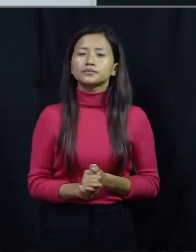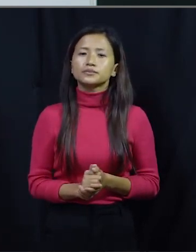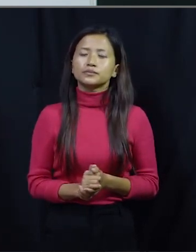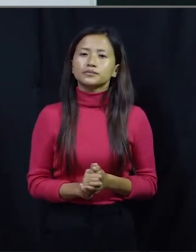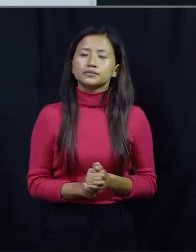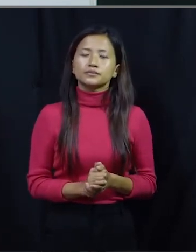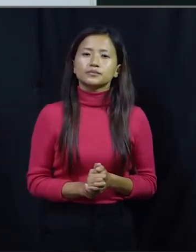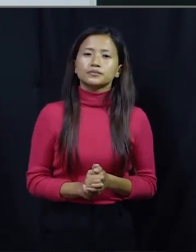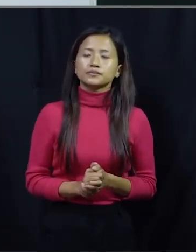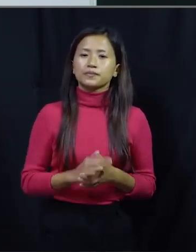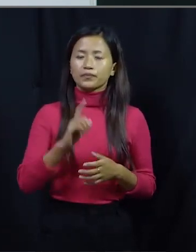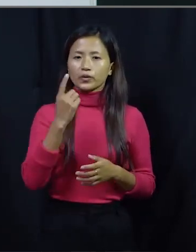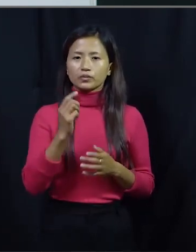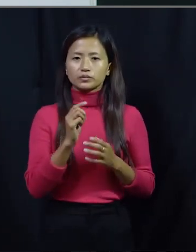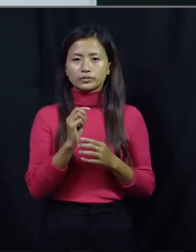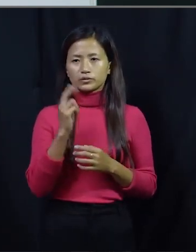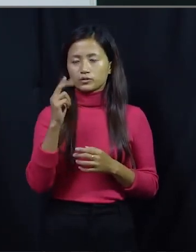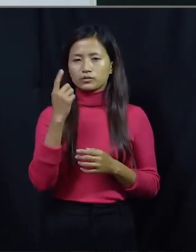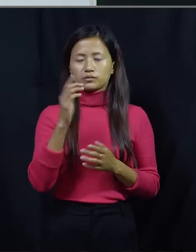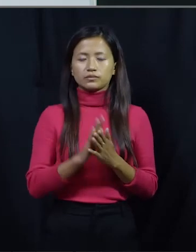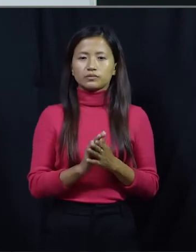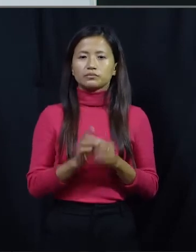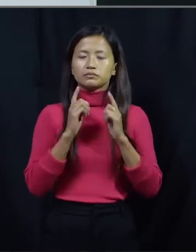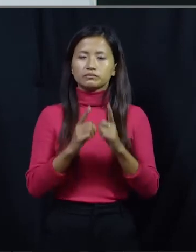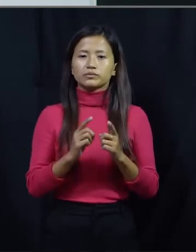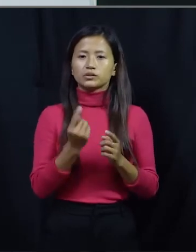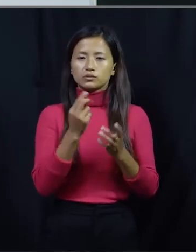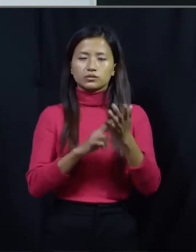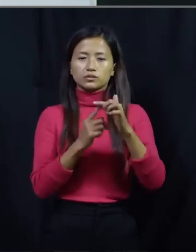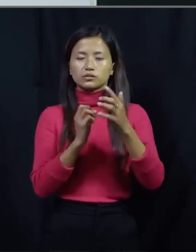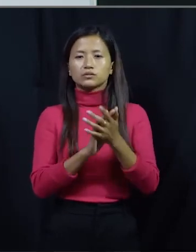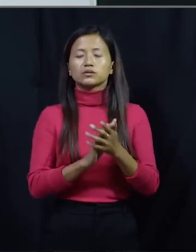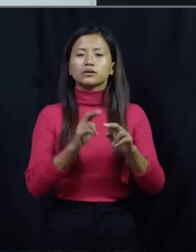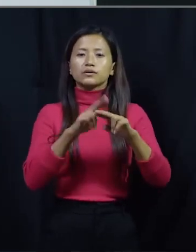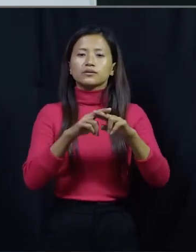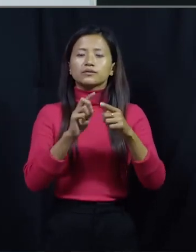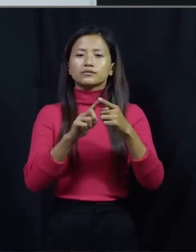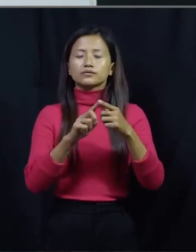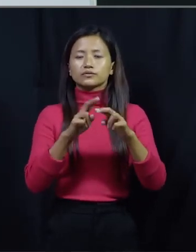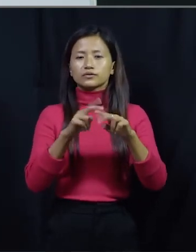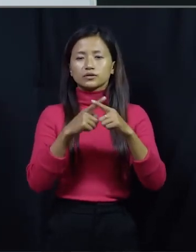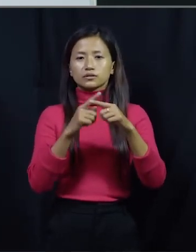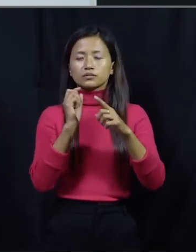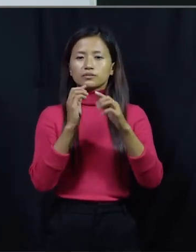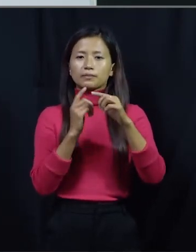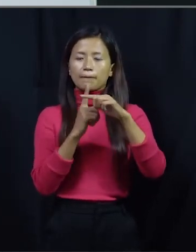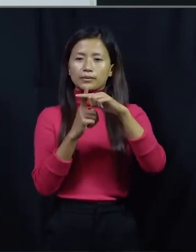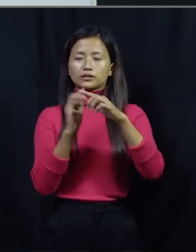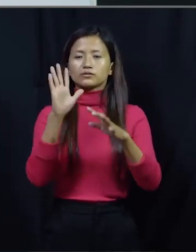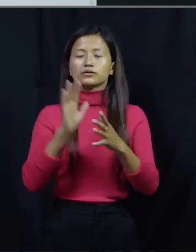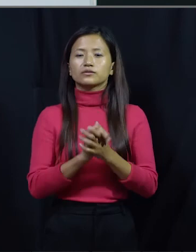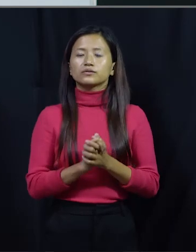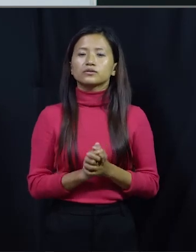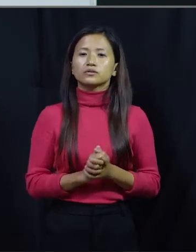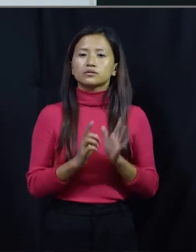Okay, it is 1 to 1 but not onto. For example, fx equal to 3x plus 5. I'll